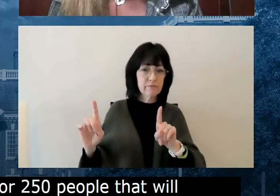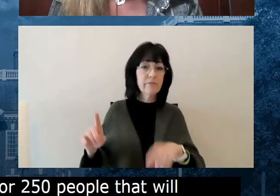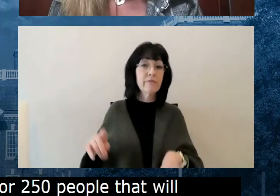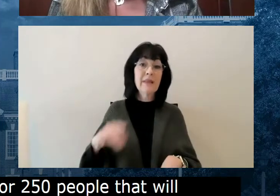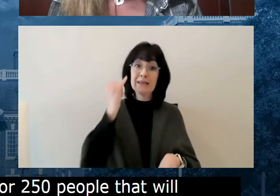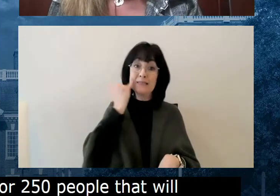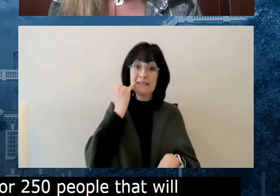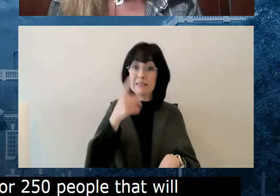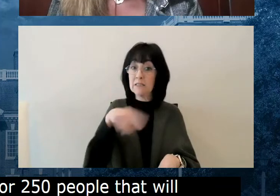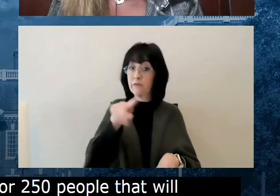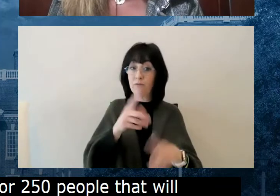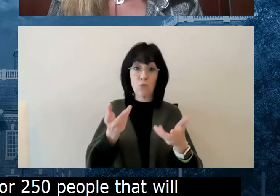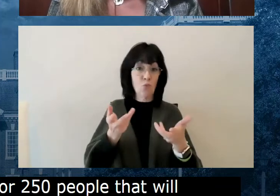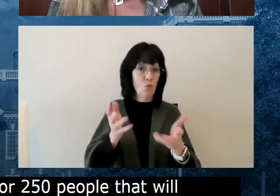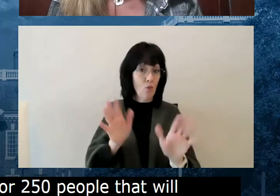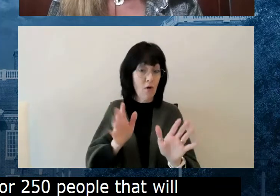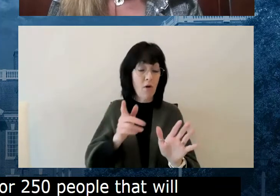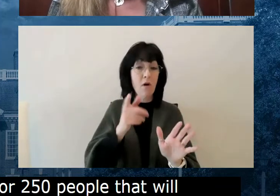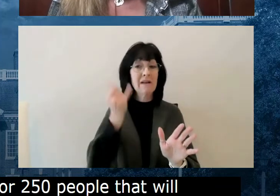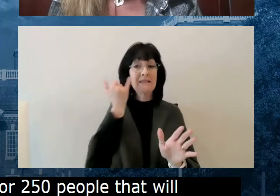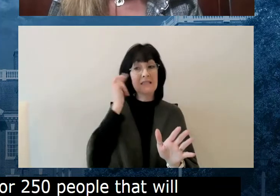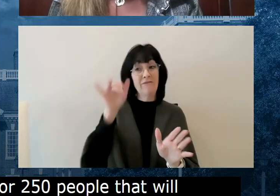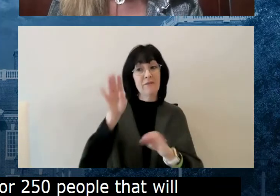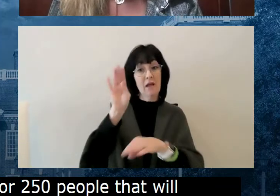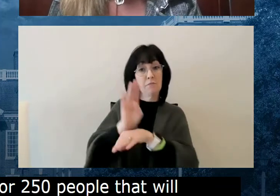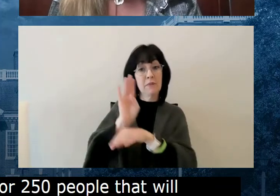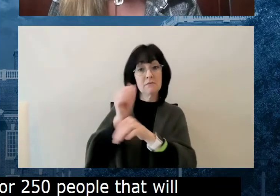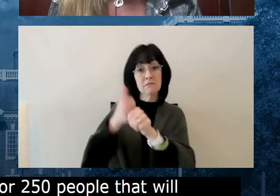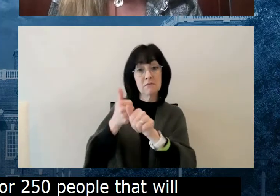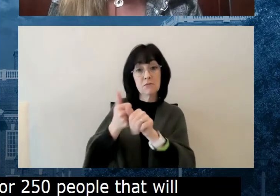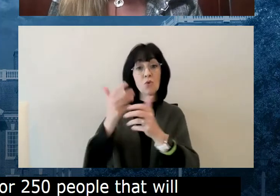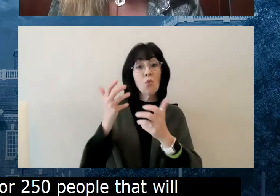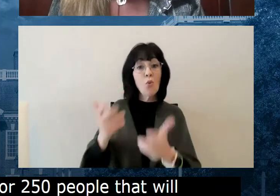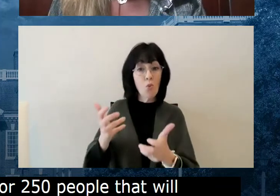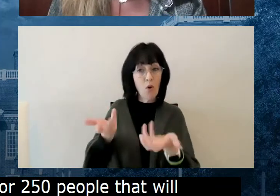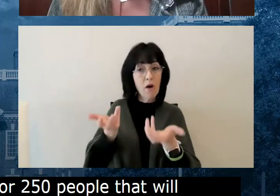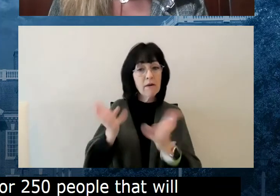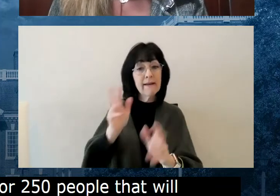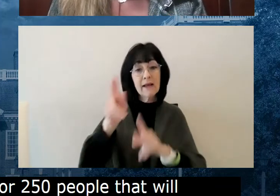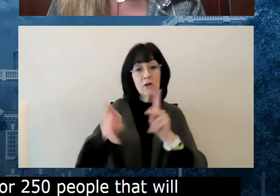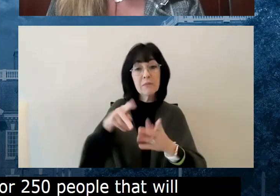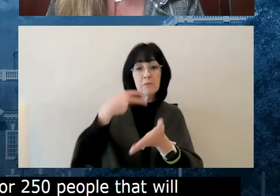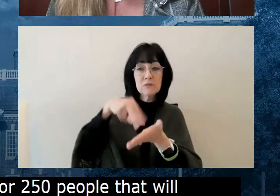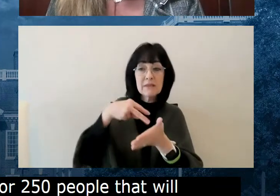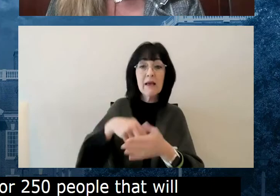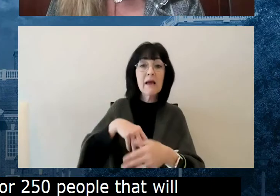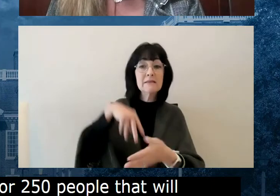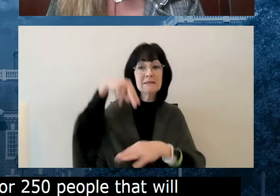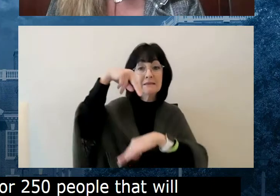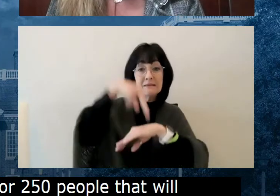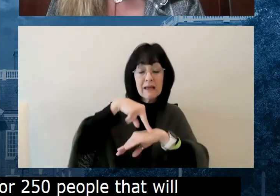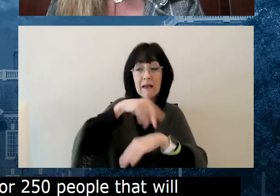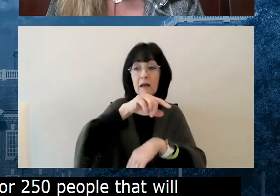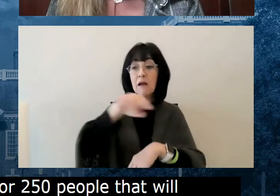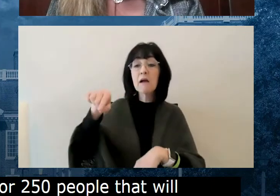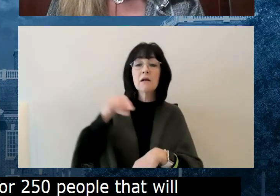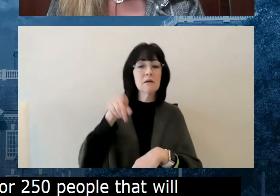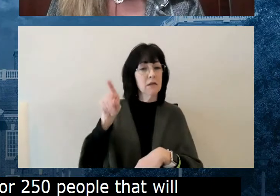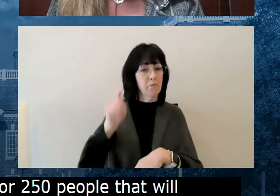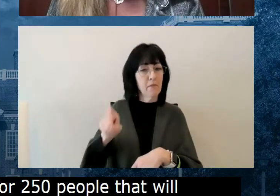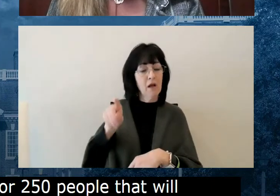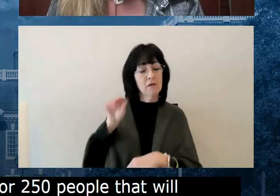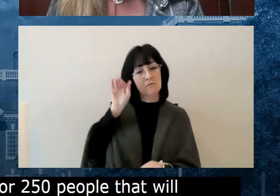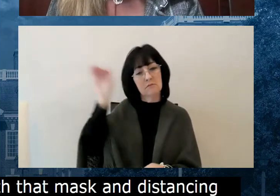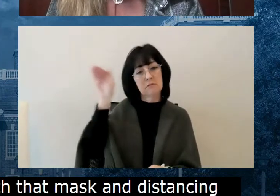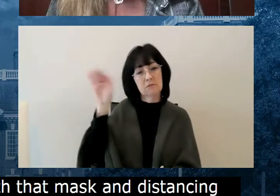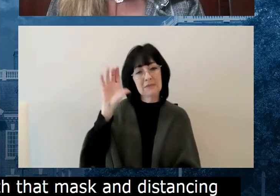masks and social distancing continue to be planned for. Outdoors, as we've been mentioning